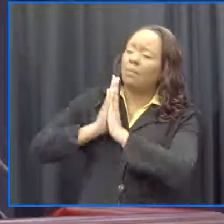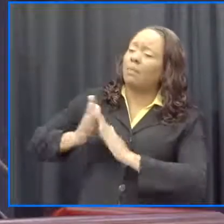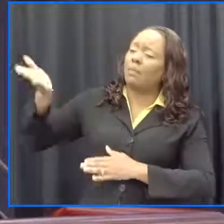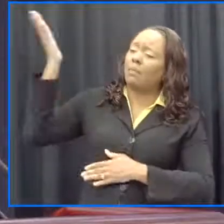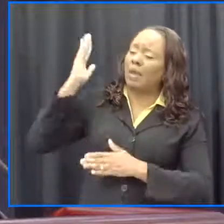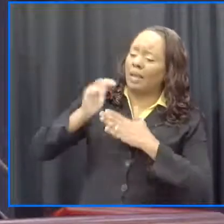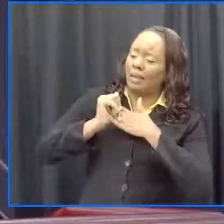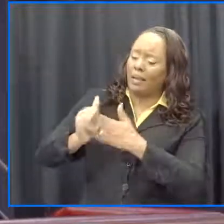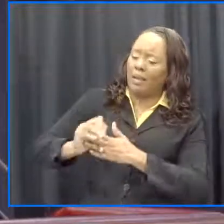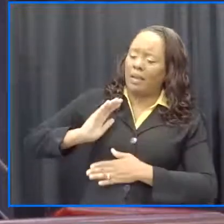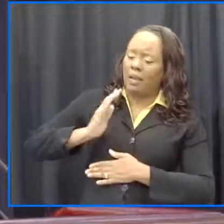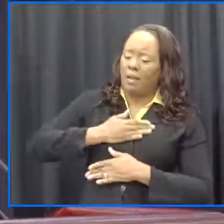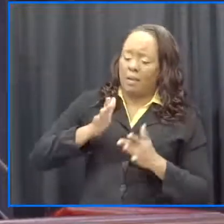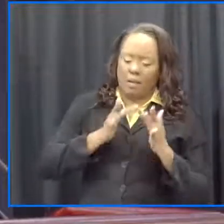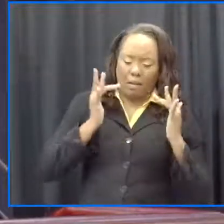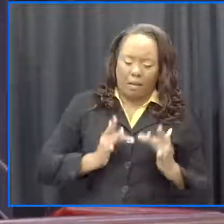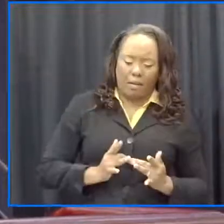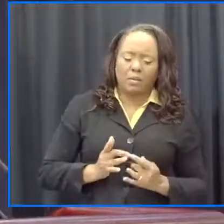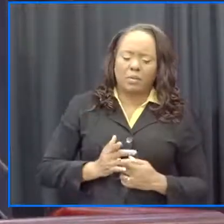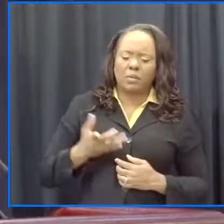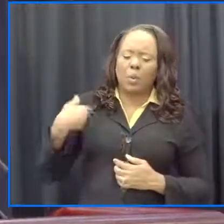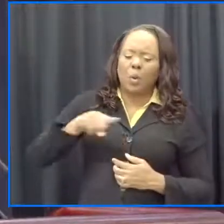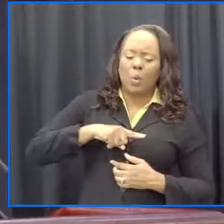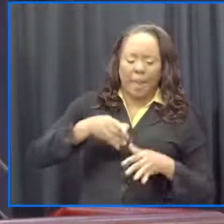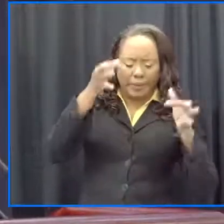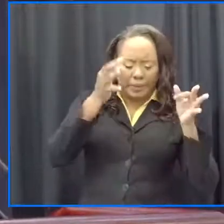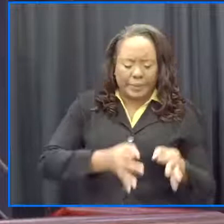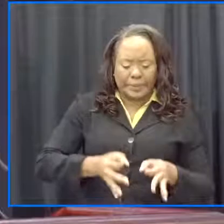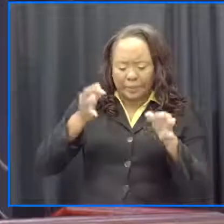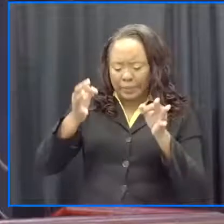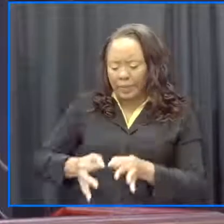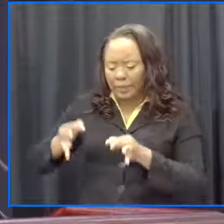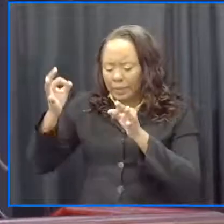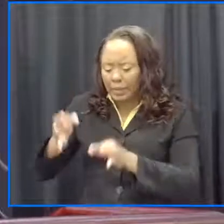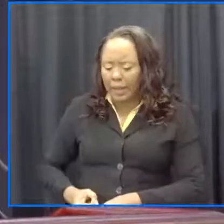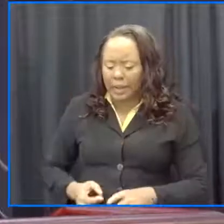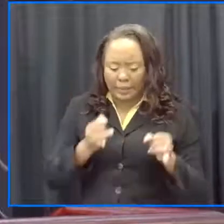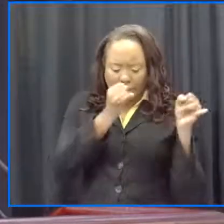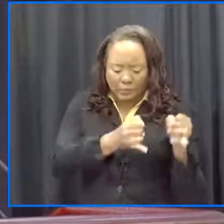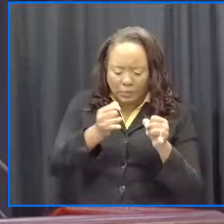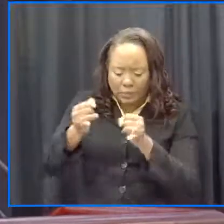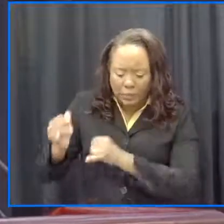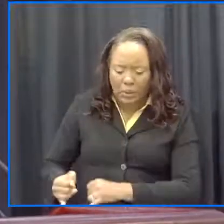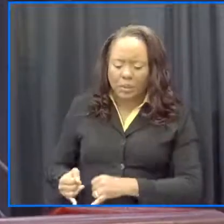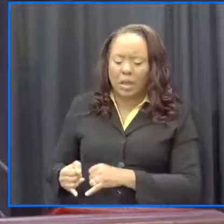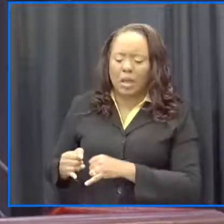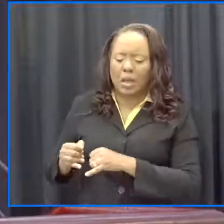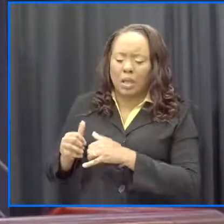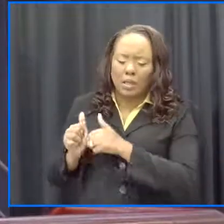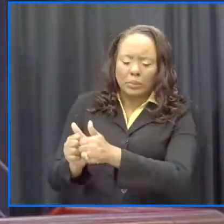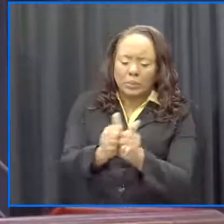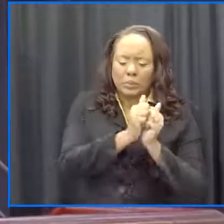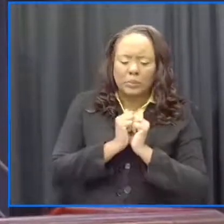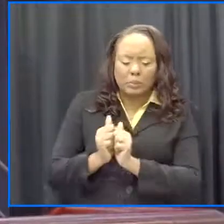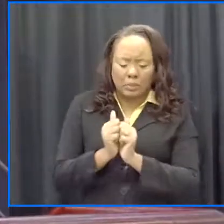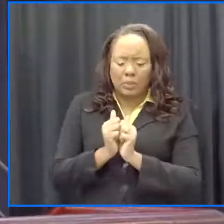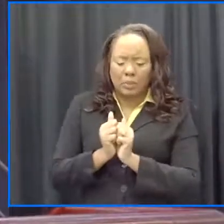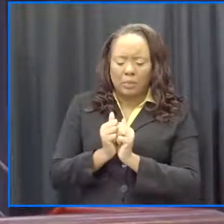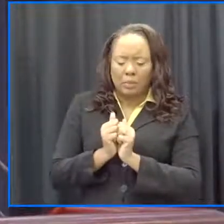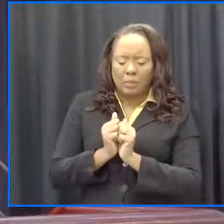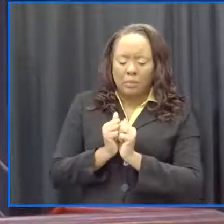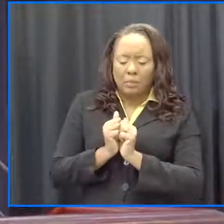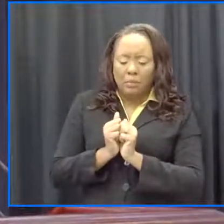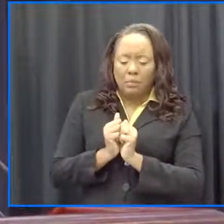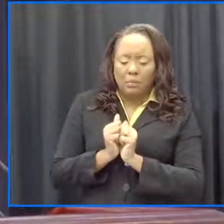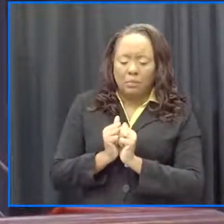we pray that you may guide our hearts, that as we make our decisions singularly and collectively, we would